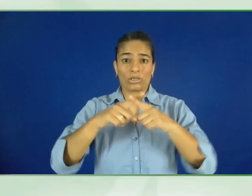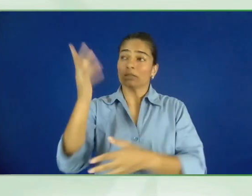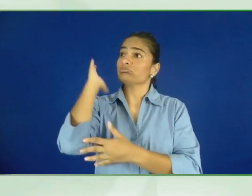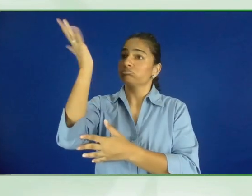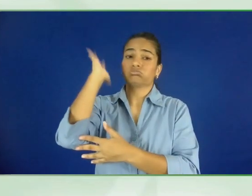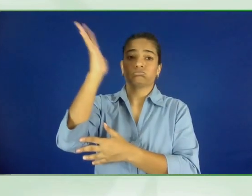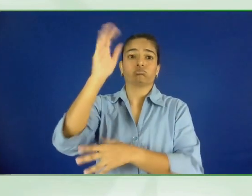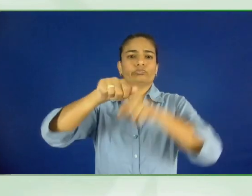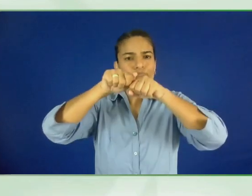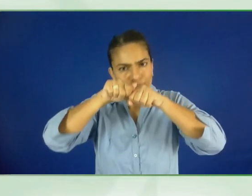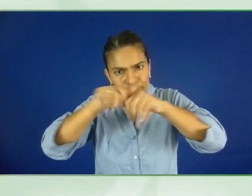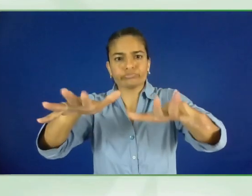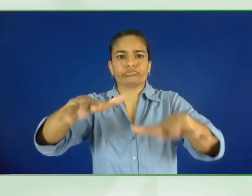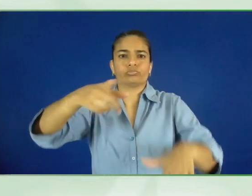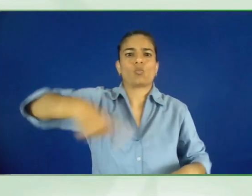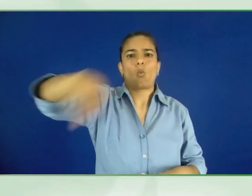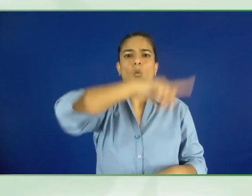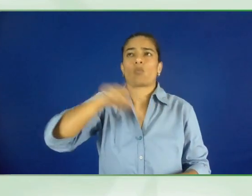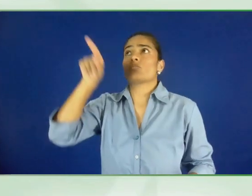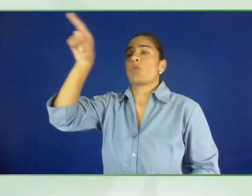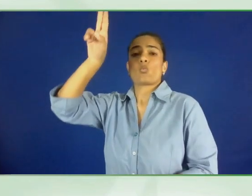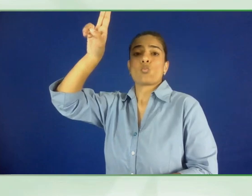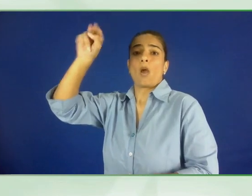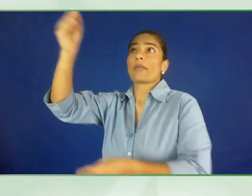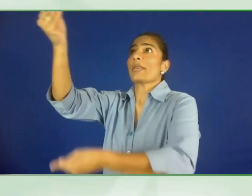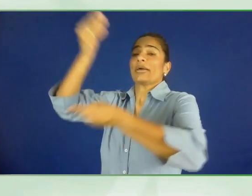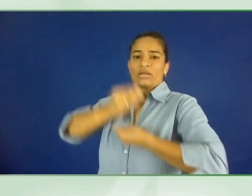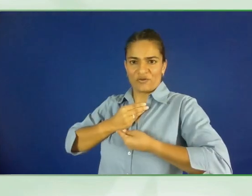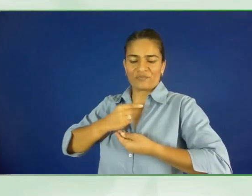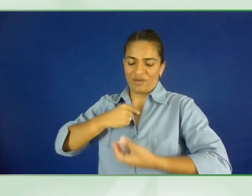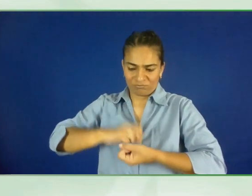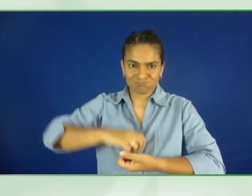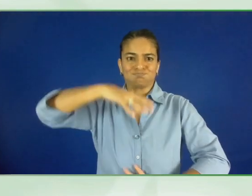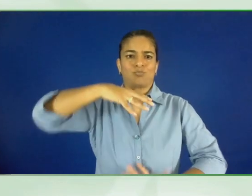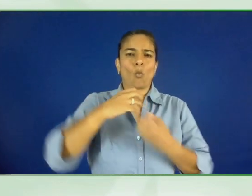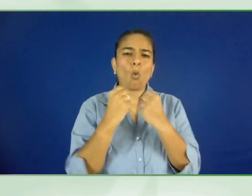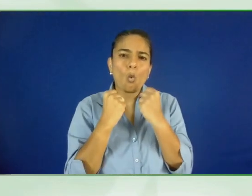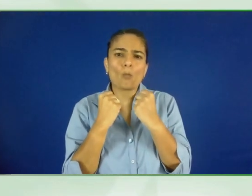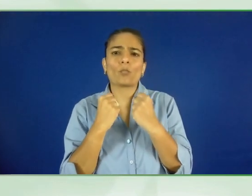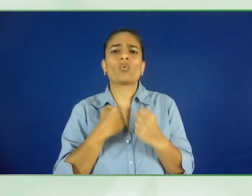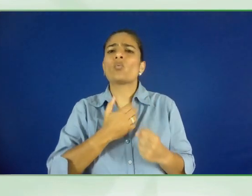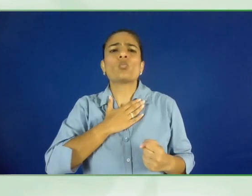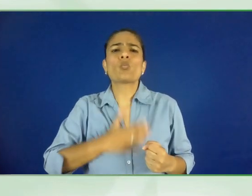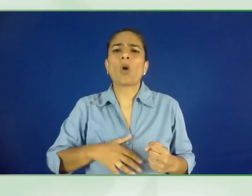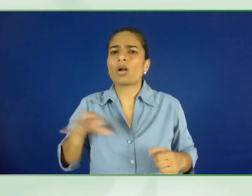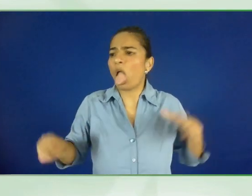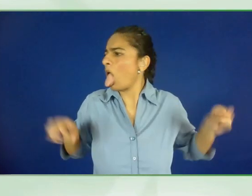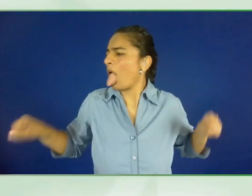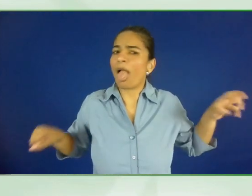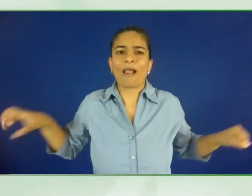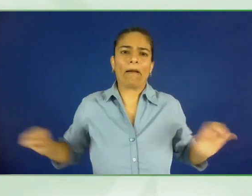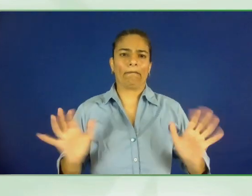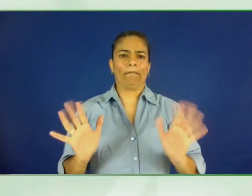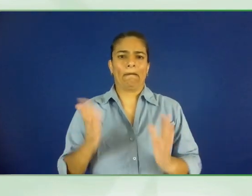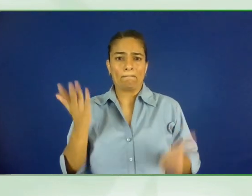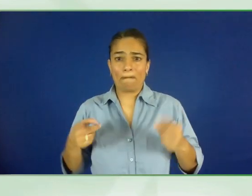Nations gives us hope. So I don't want to take too much time from the others. I think everyone probably on the stage has something else to comment on.